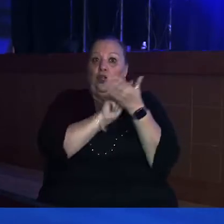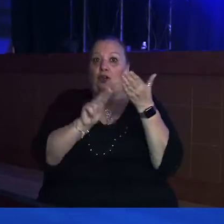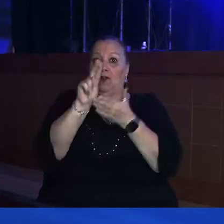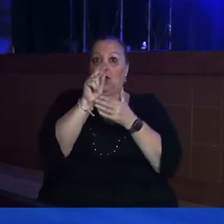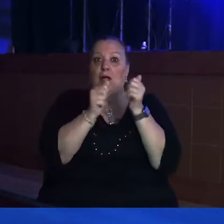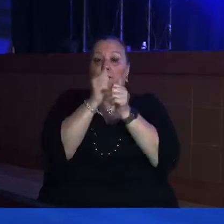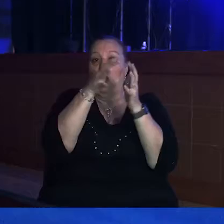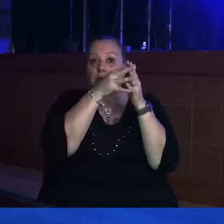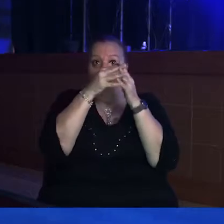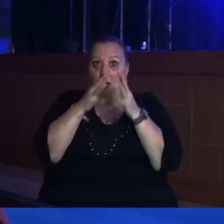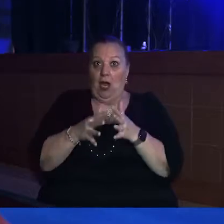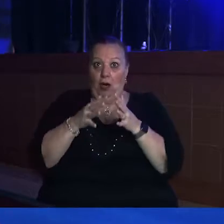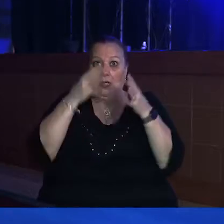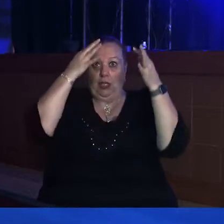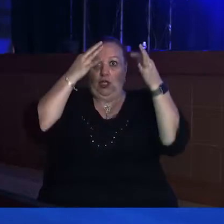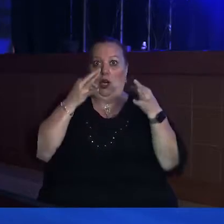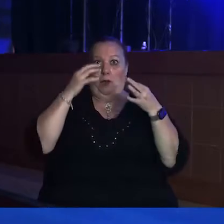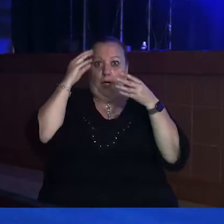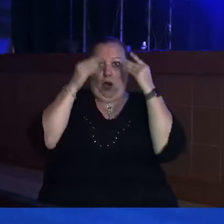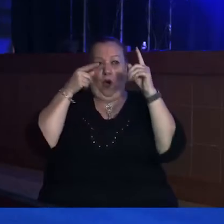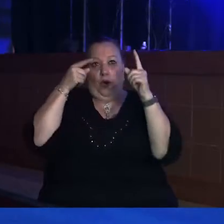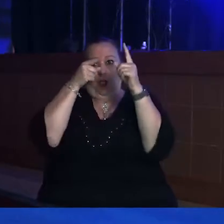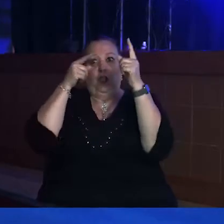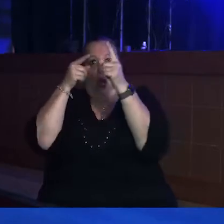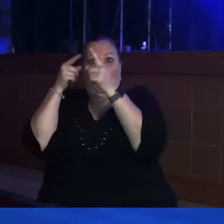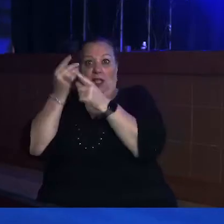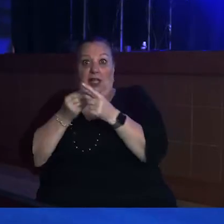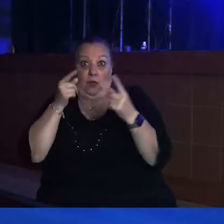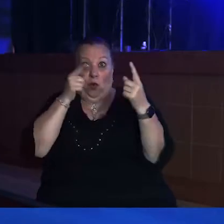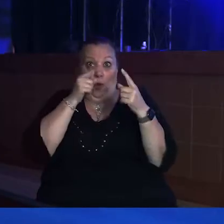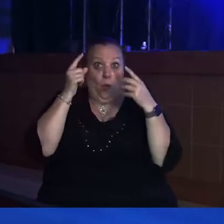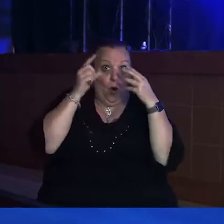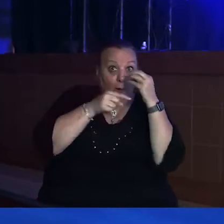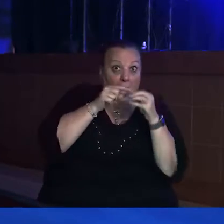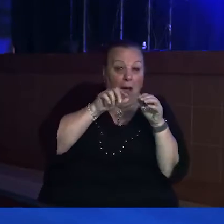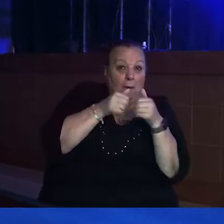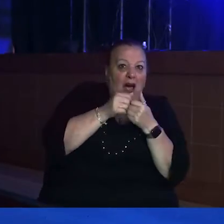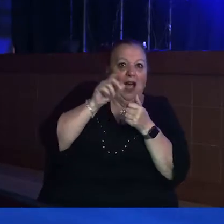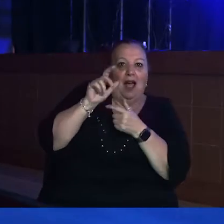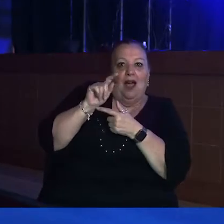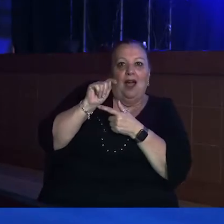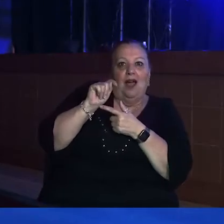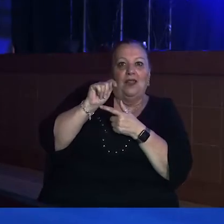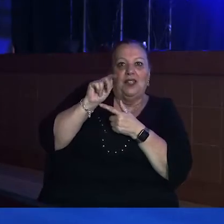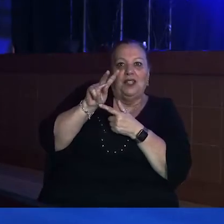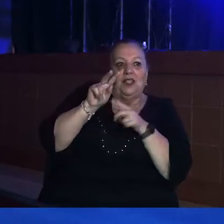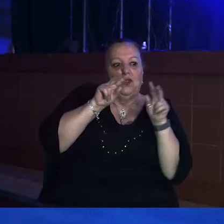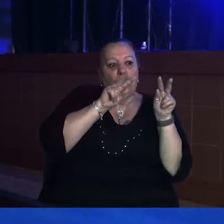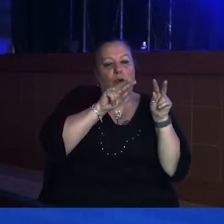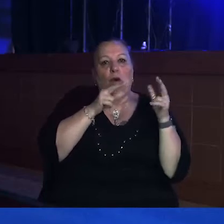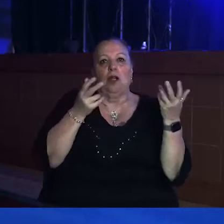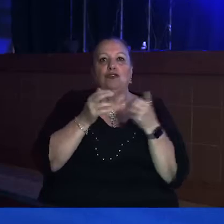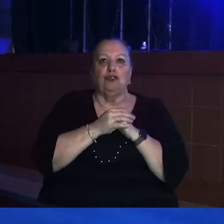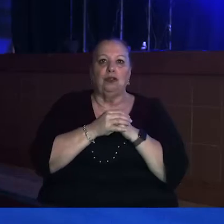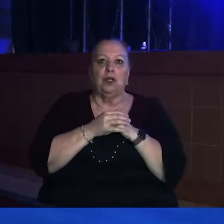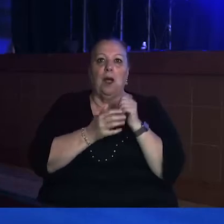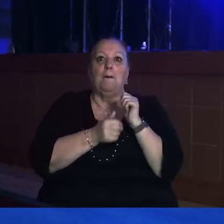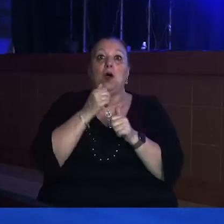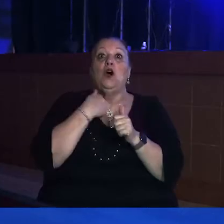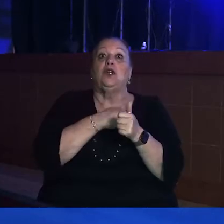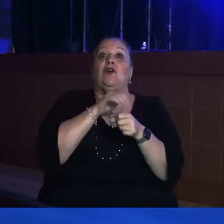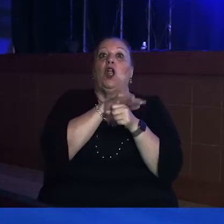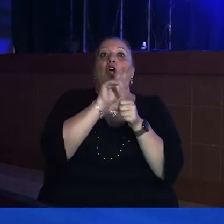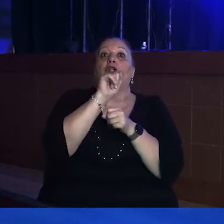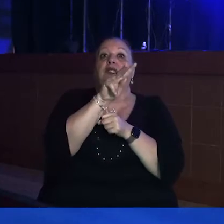determine our worry targets, the things that we worry about, by the TV that we watch. And most of our local TV